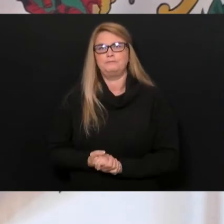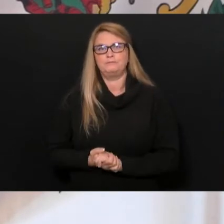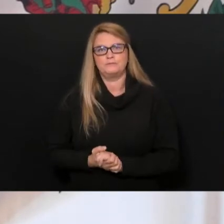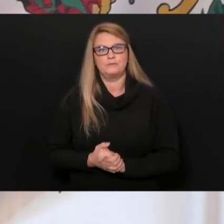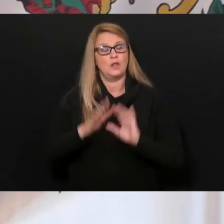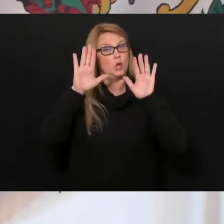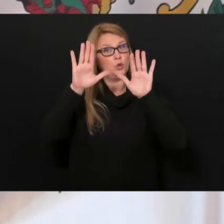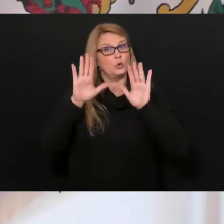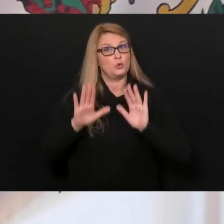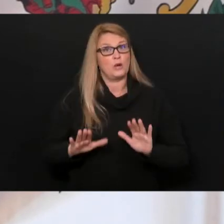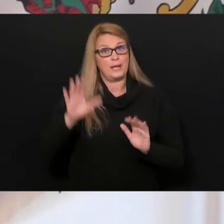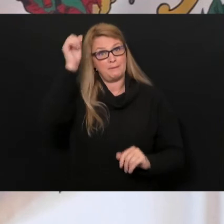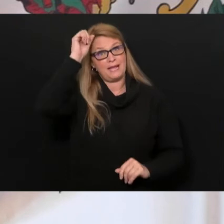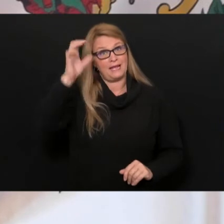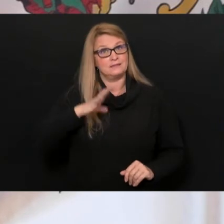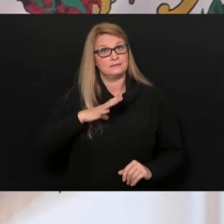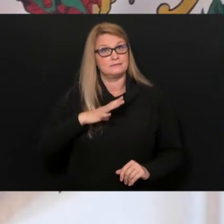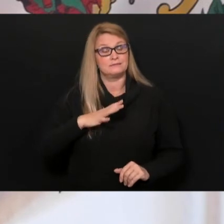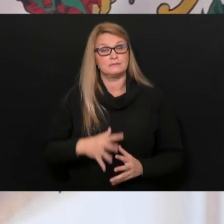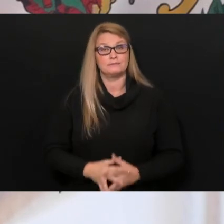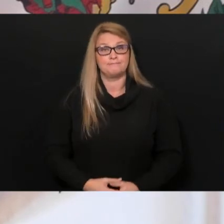will really be missed.